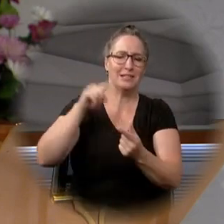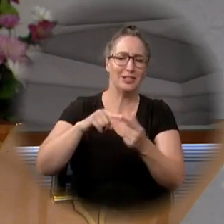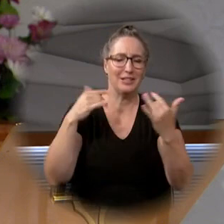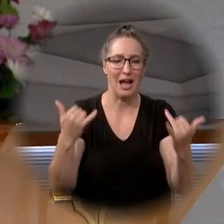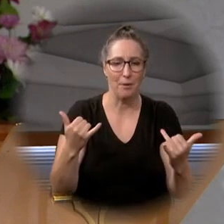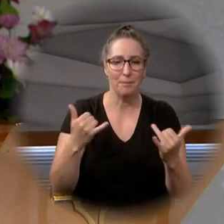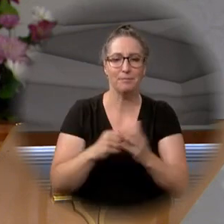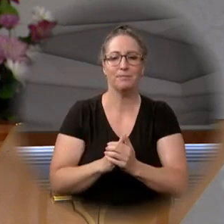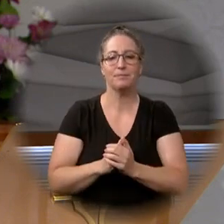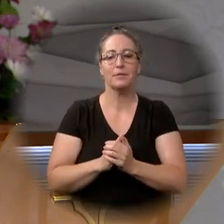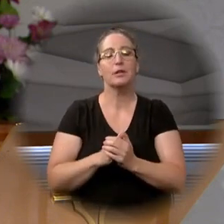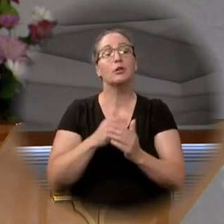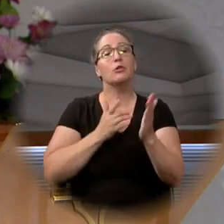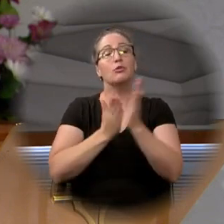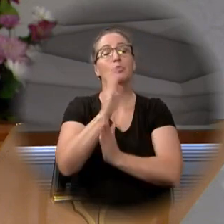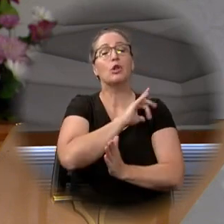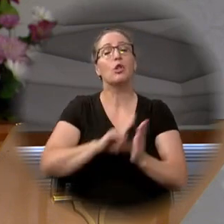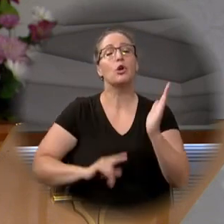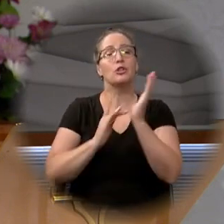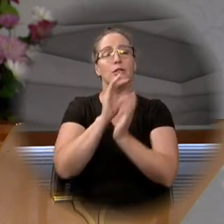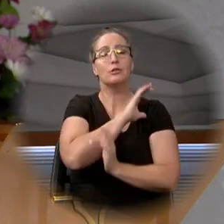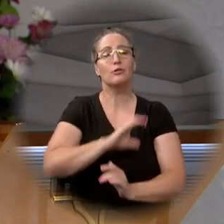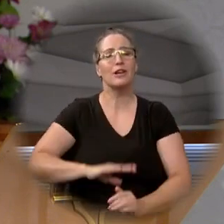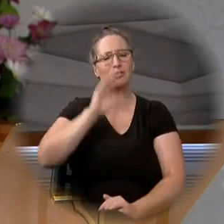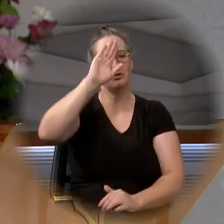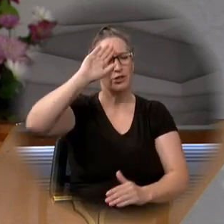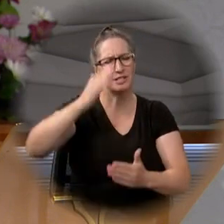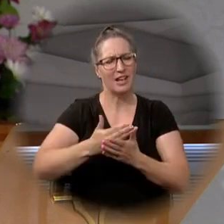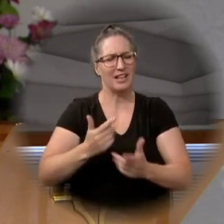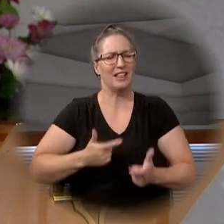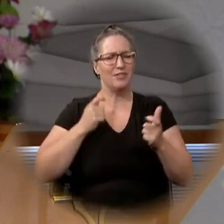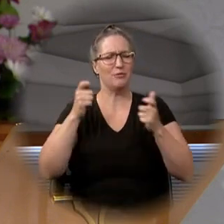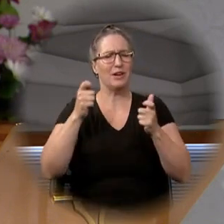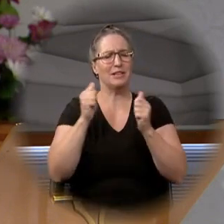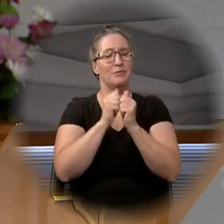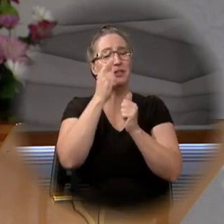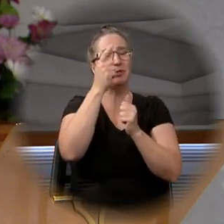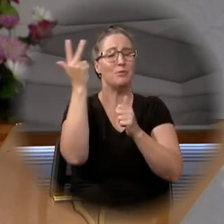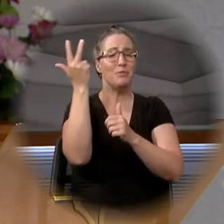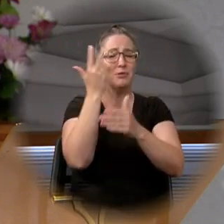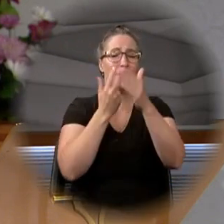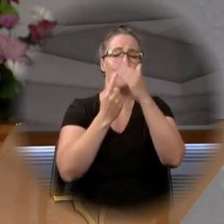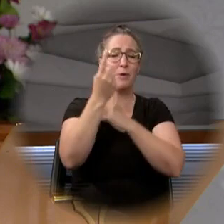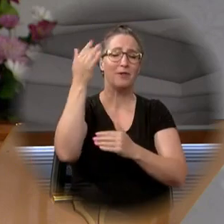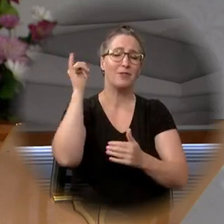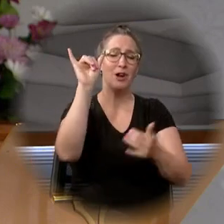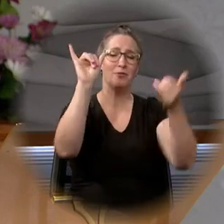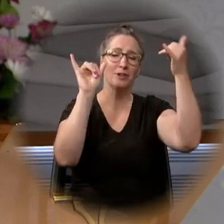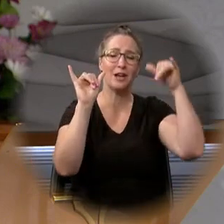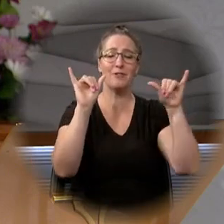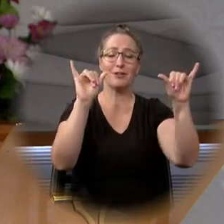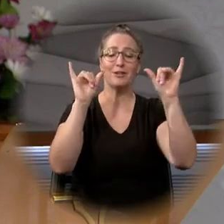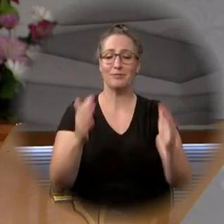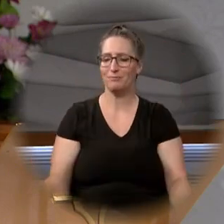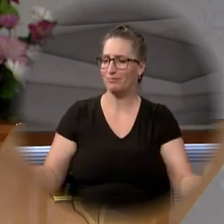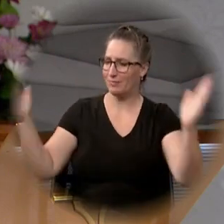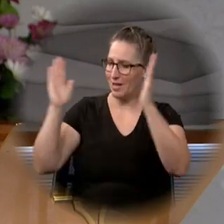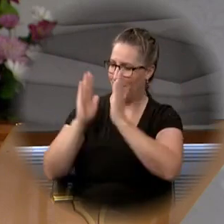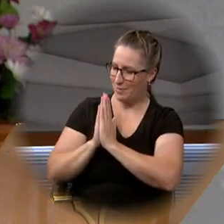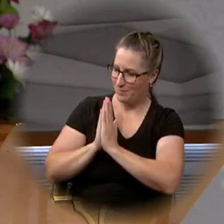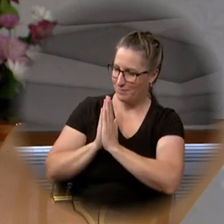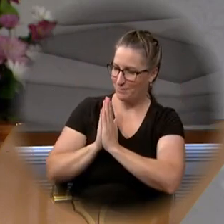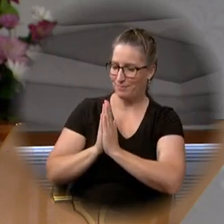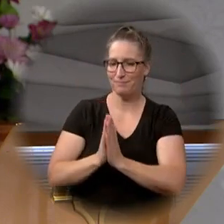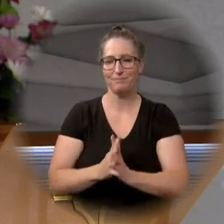endure. Through our Lord Jesus Christ, your Son, who lives and reigns with you in the unity of the Holy Spirit, God forever and